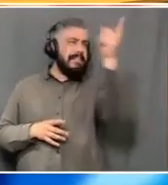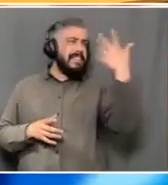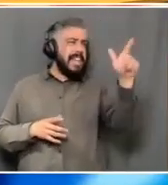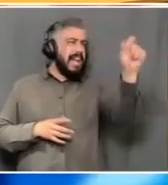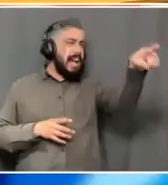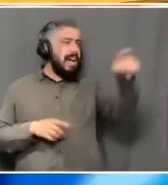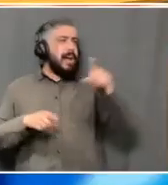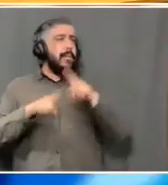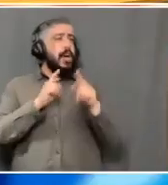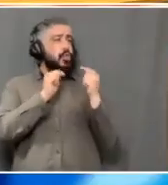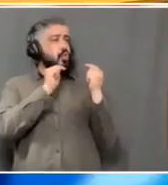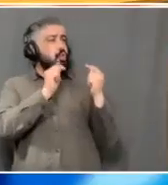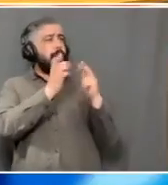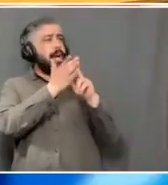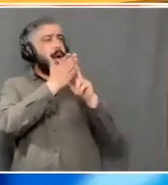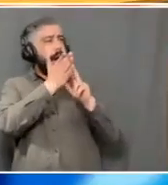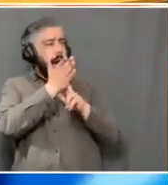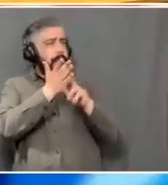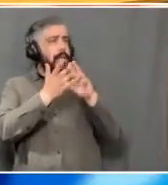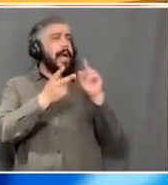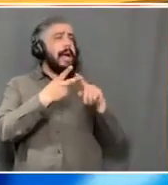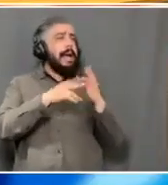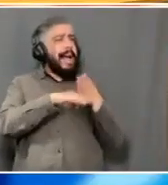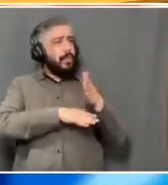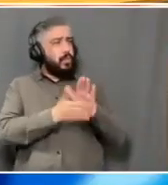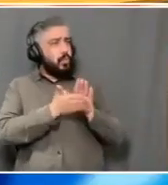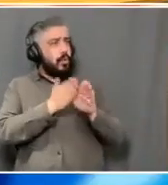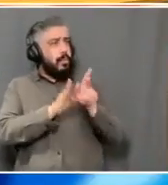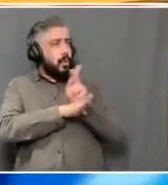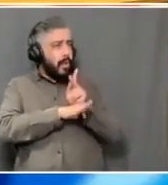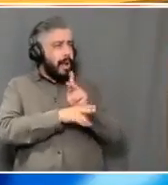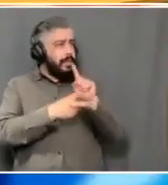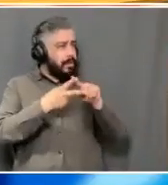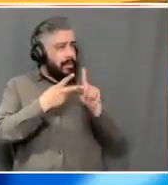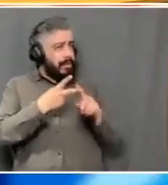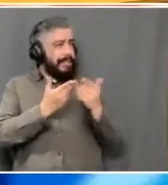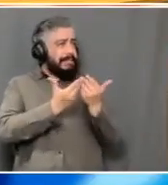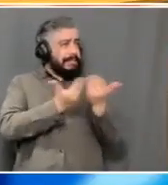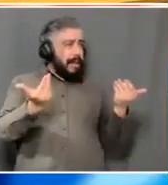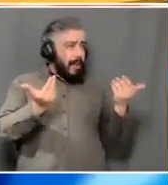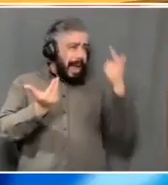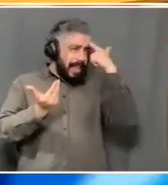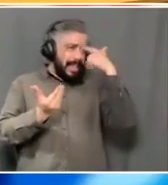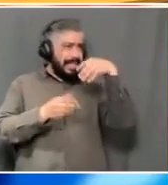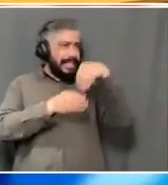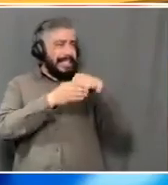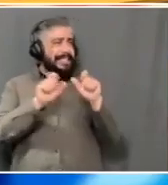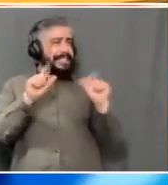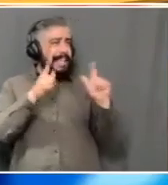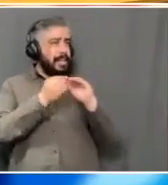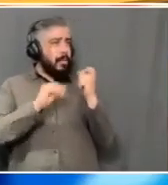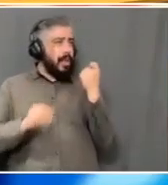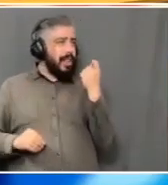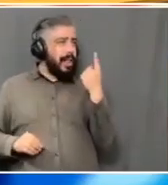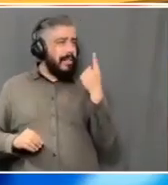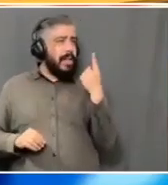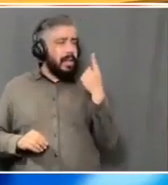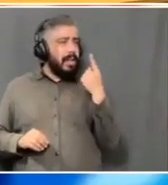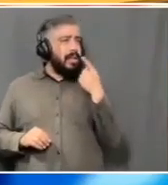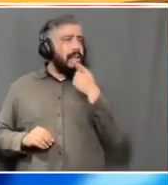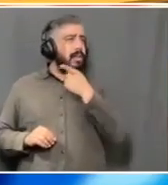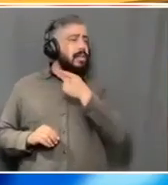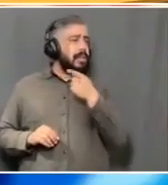tutoring contracts and after-school programs, are they separated? I think it's in slide 11 that it comes